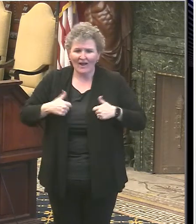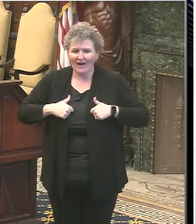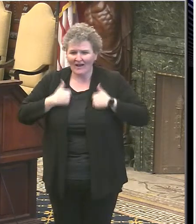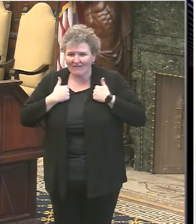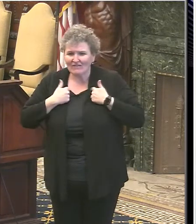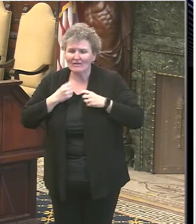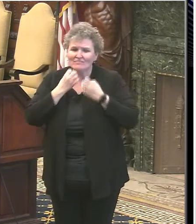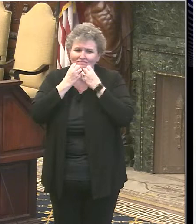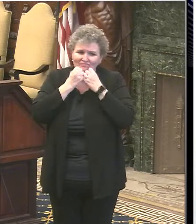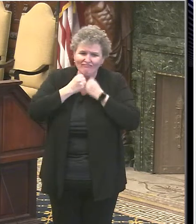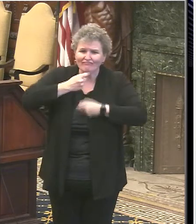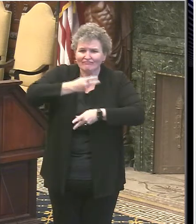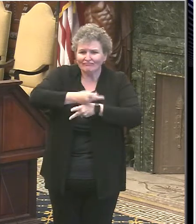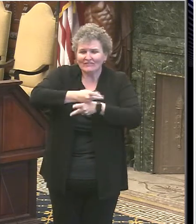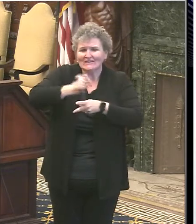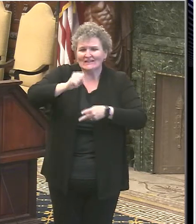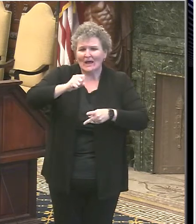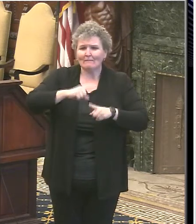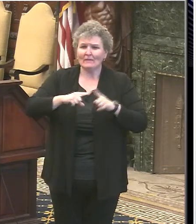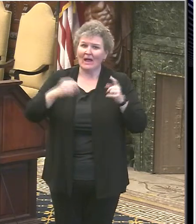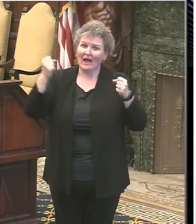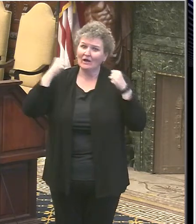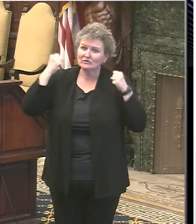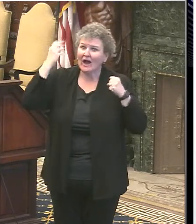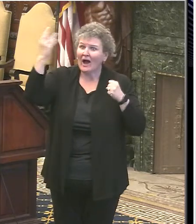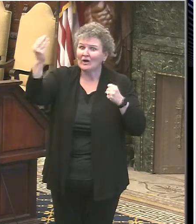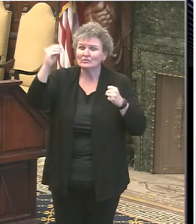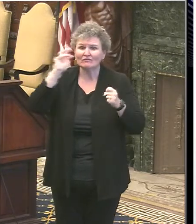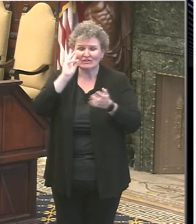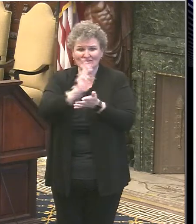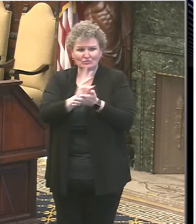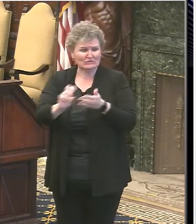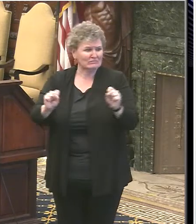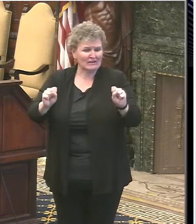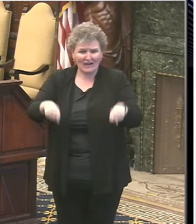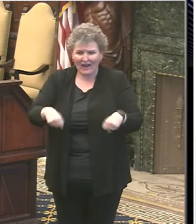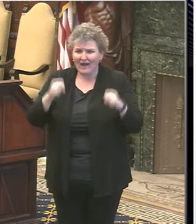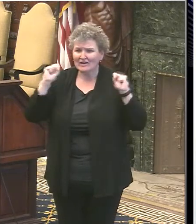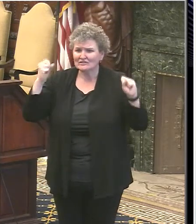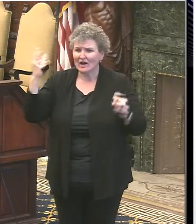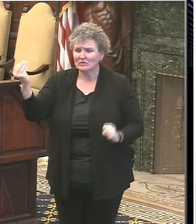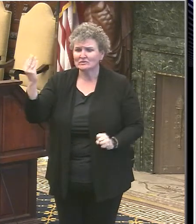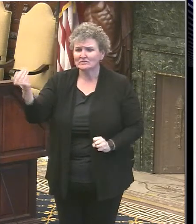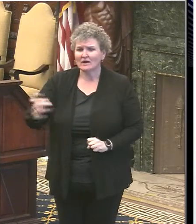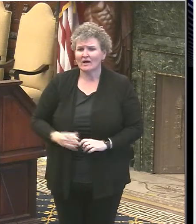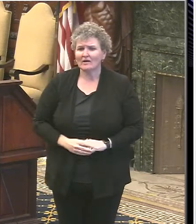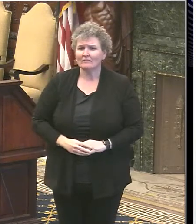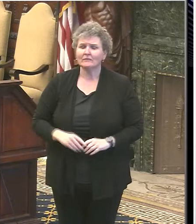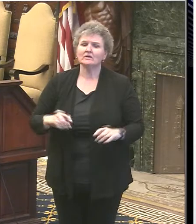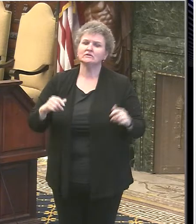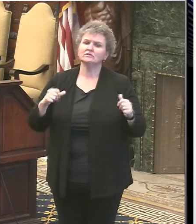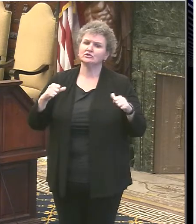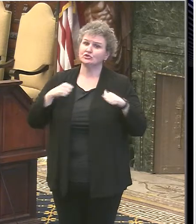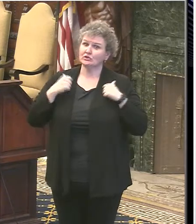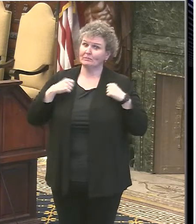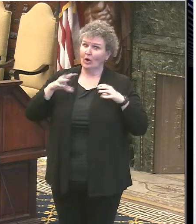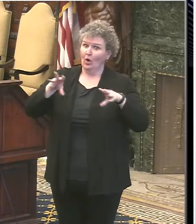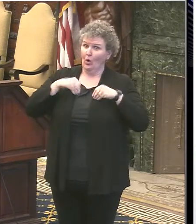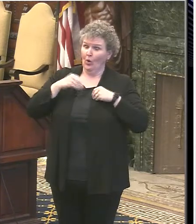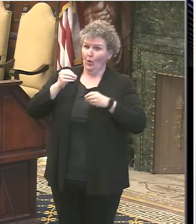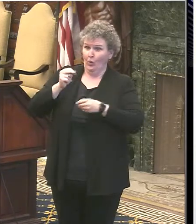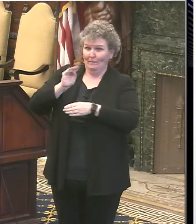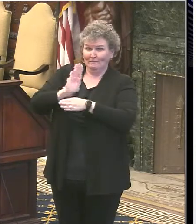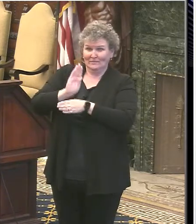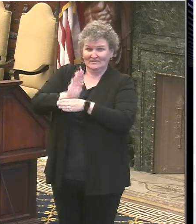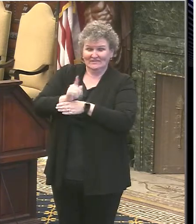can exercise outside during that 6 weeks. I will say, because I'm sympathetic to gym owners, I should ask people who have gym memberships, keep paying